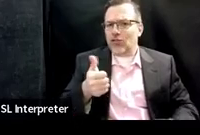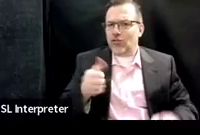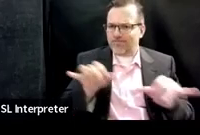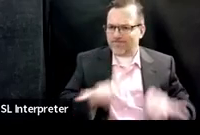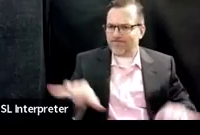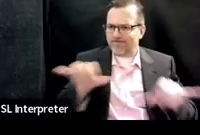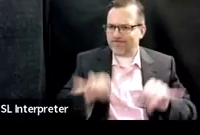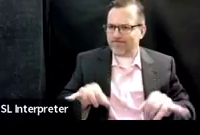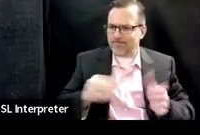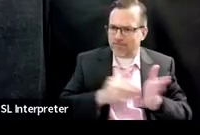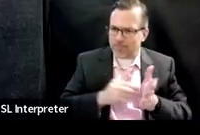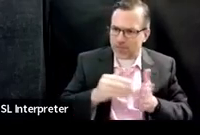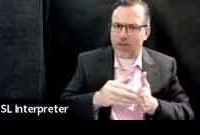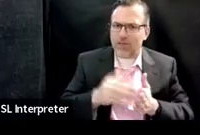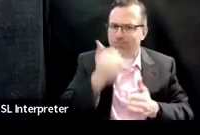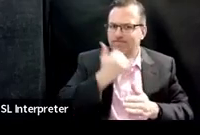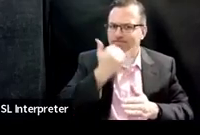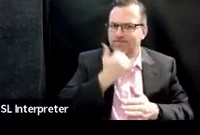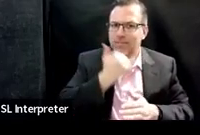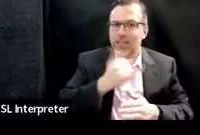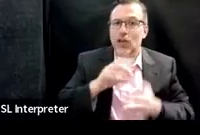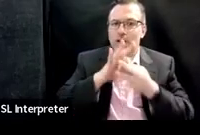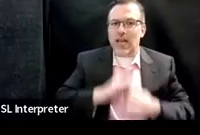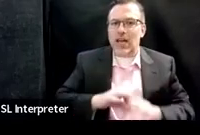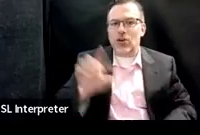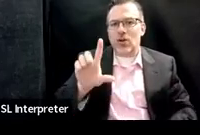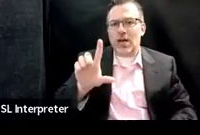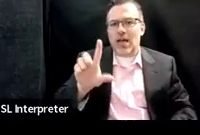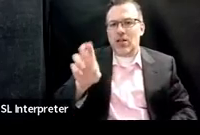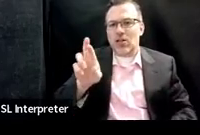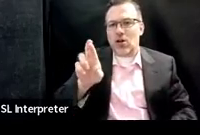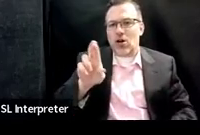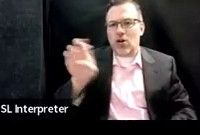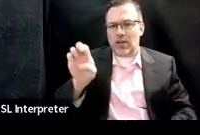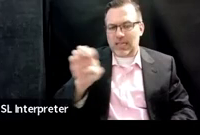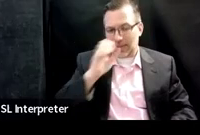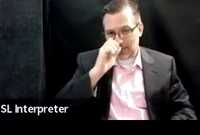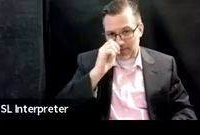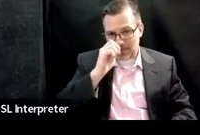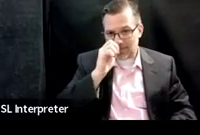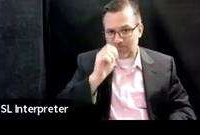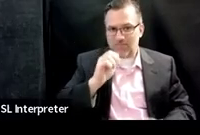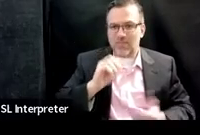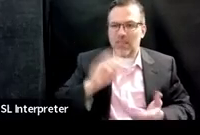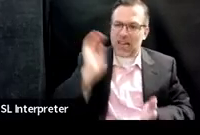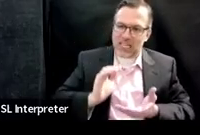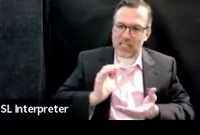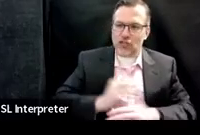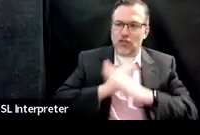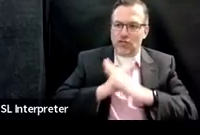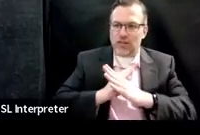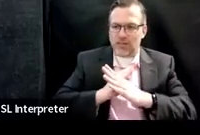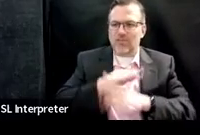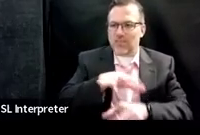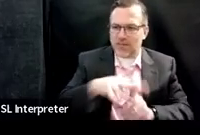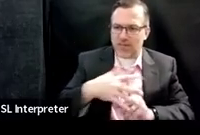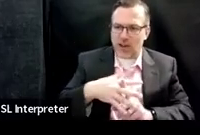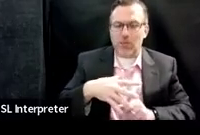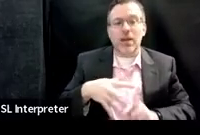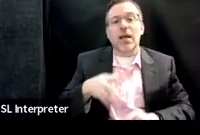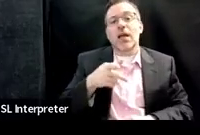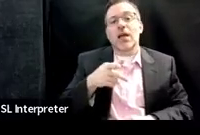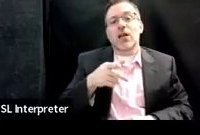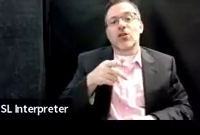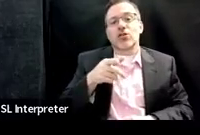were regarding the least restrictive environment. And so their written notice indicated a change of